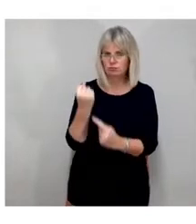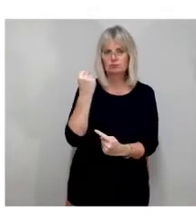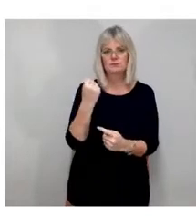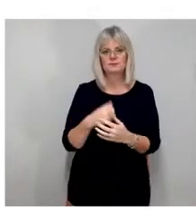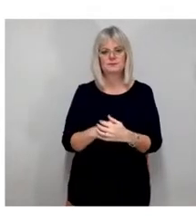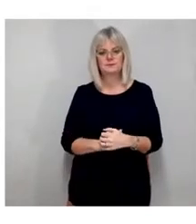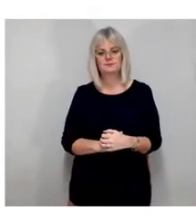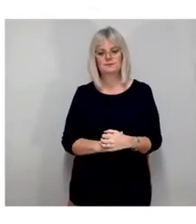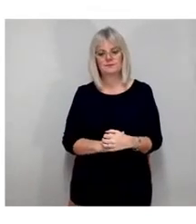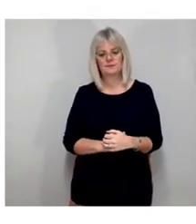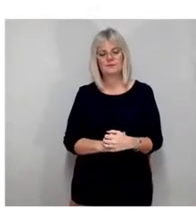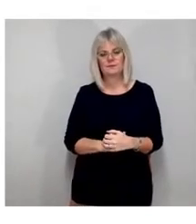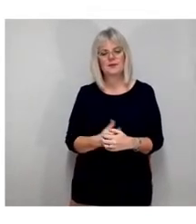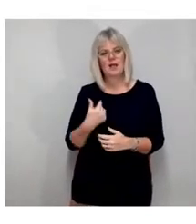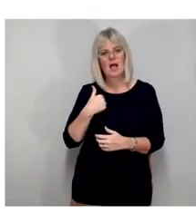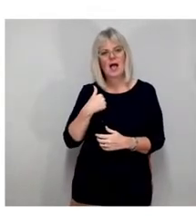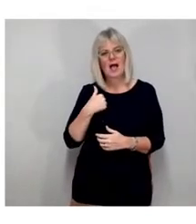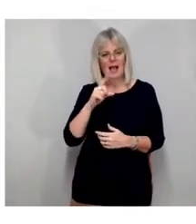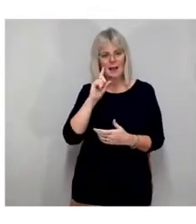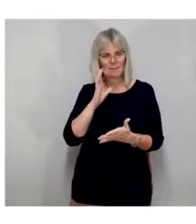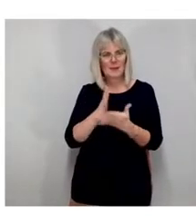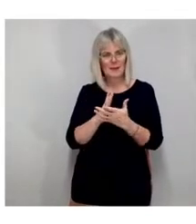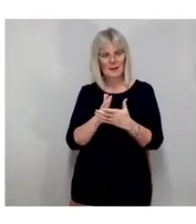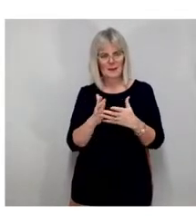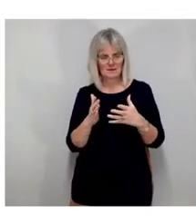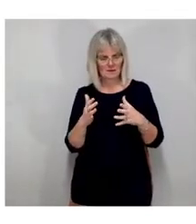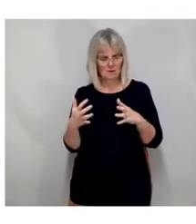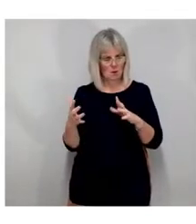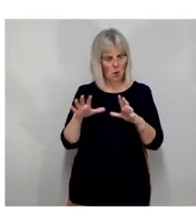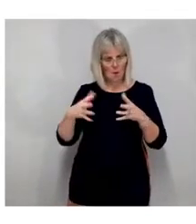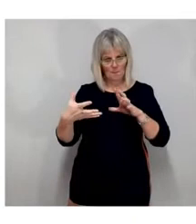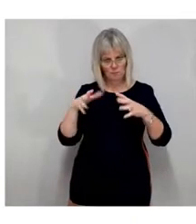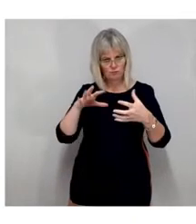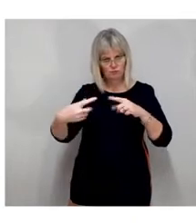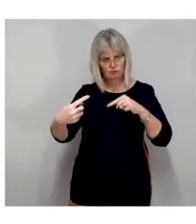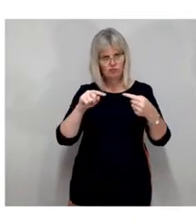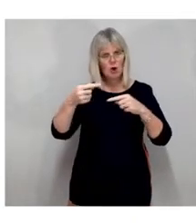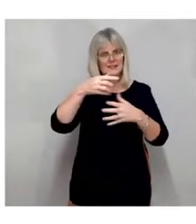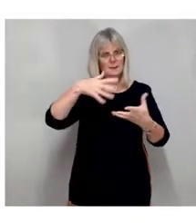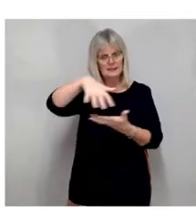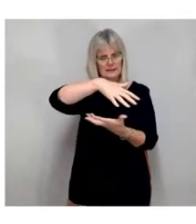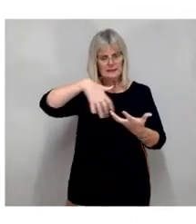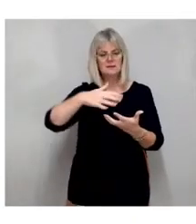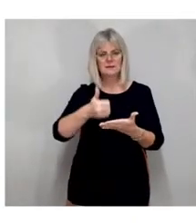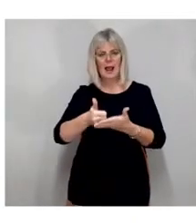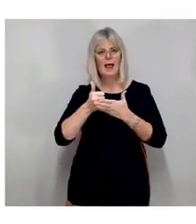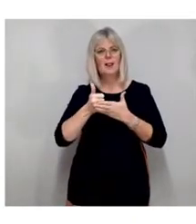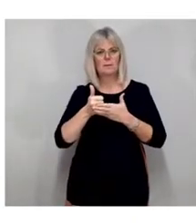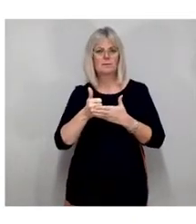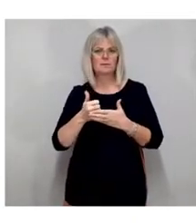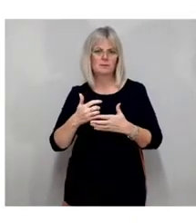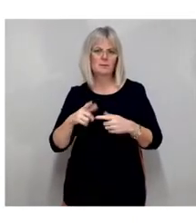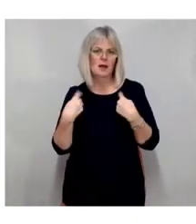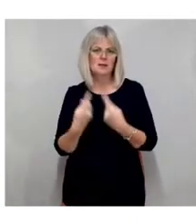believe proximity drives empathy. So the more we can do to make our workforce more representative of the world around us,